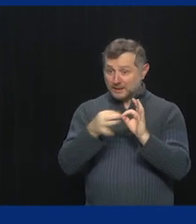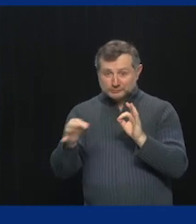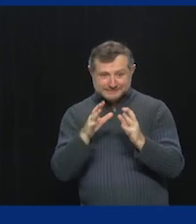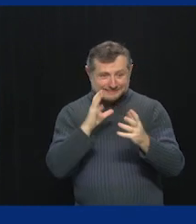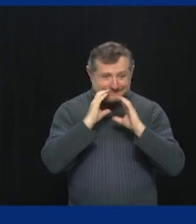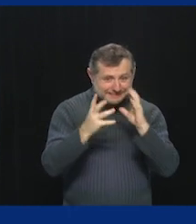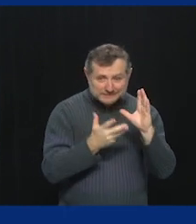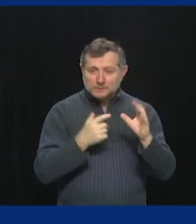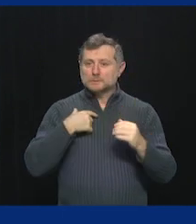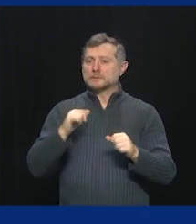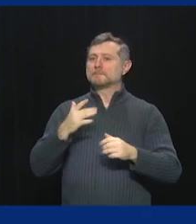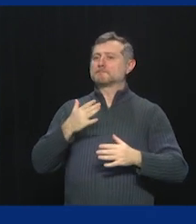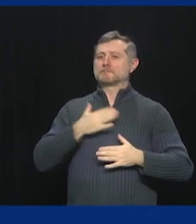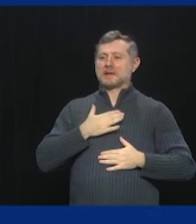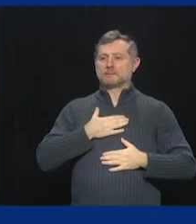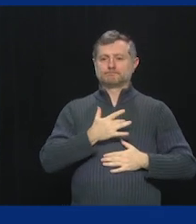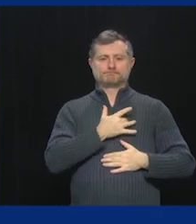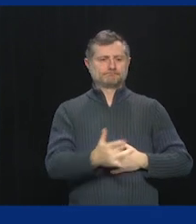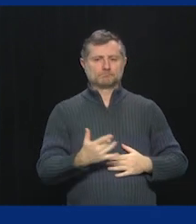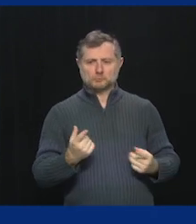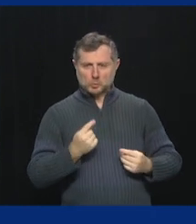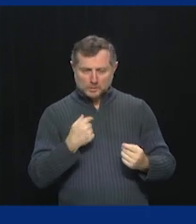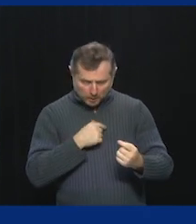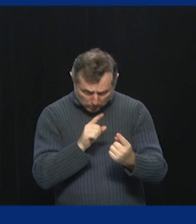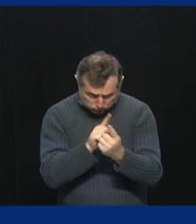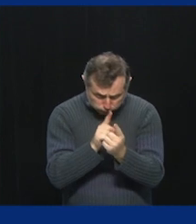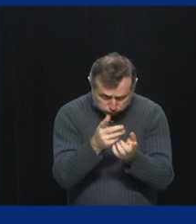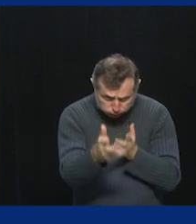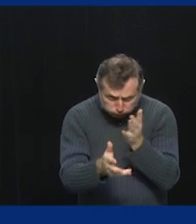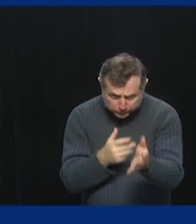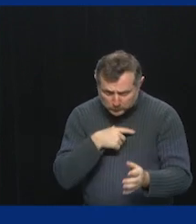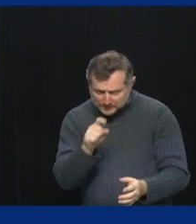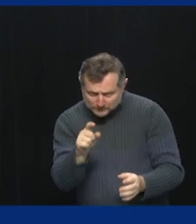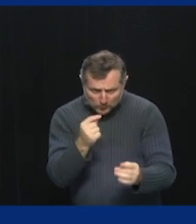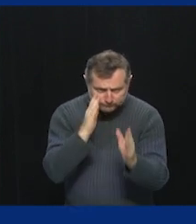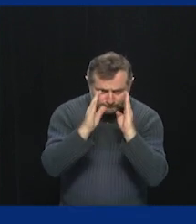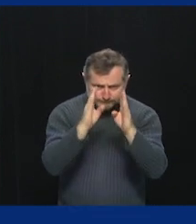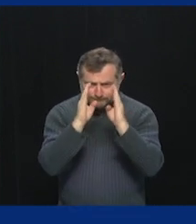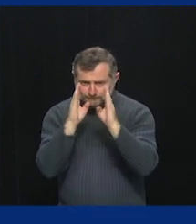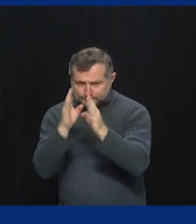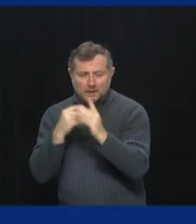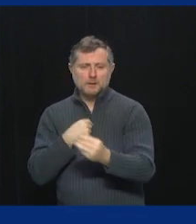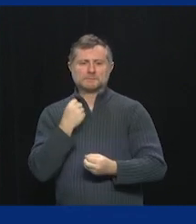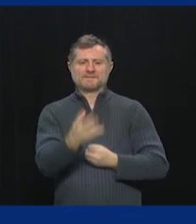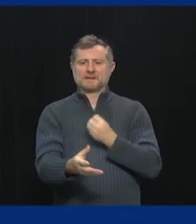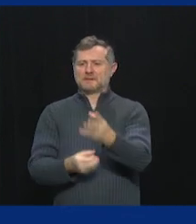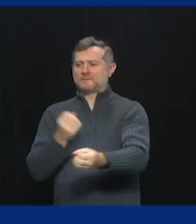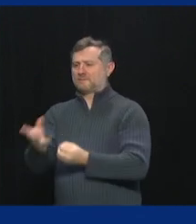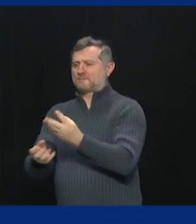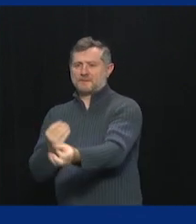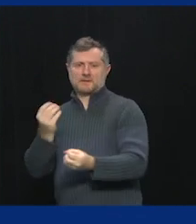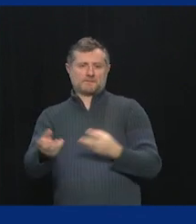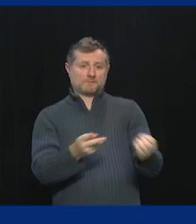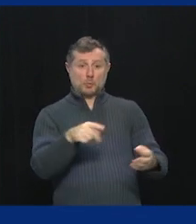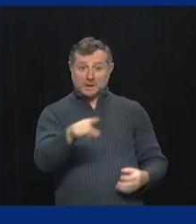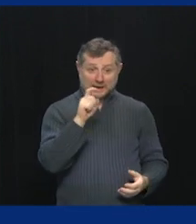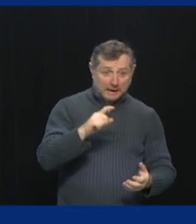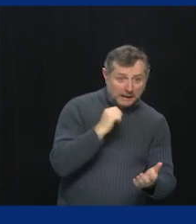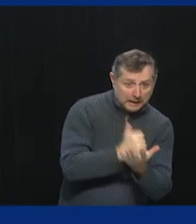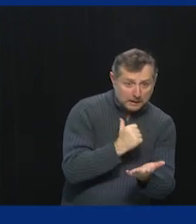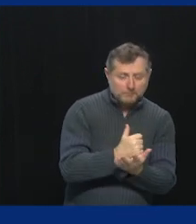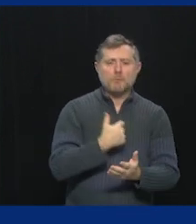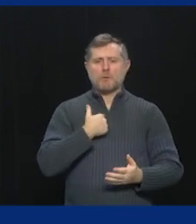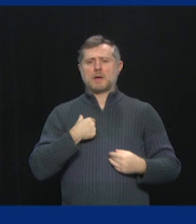hands-on that I want to be targeted, bring all the resources to bear to help these people who will now need help getting their lives back in